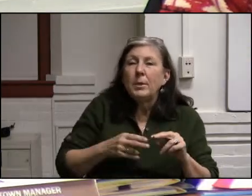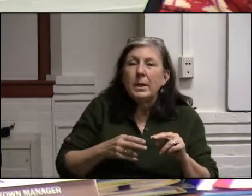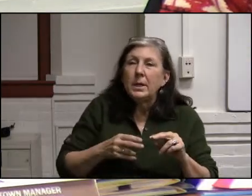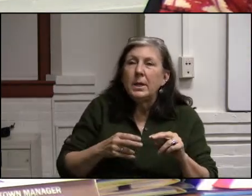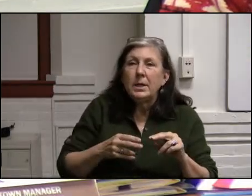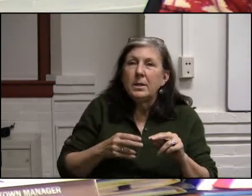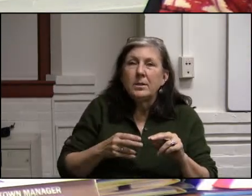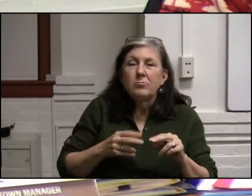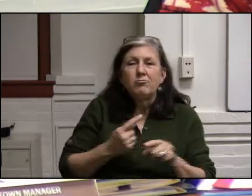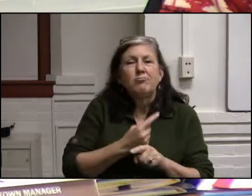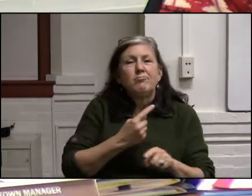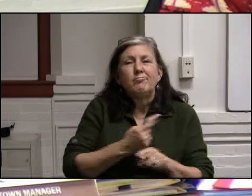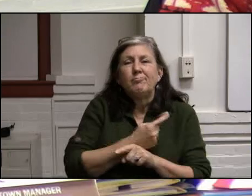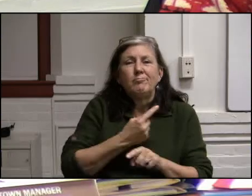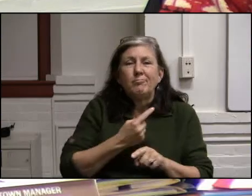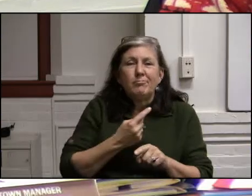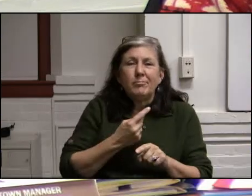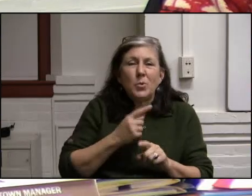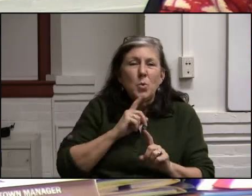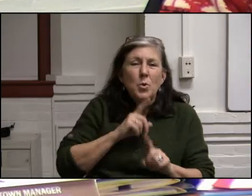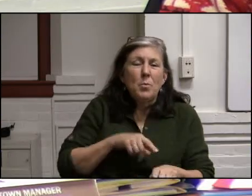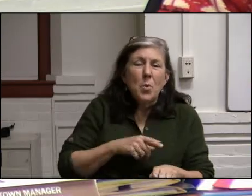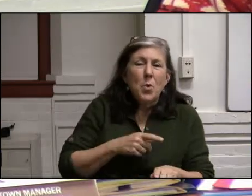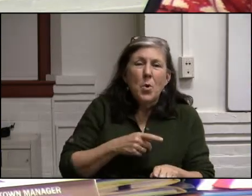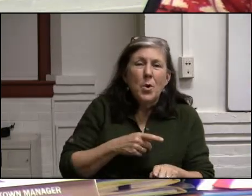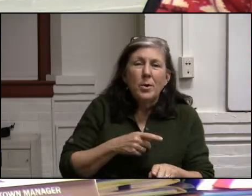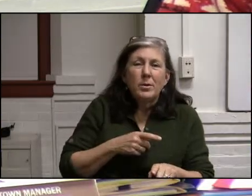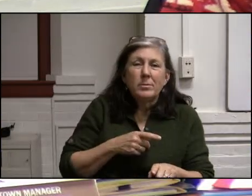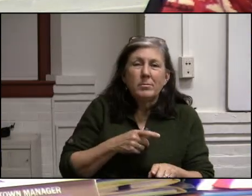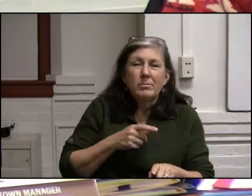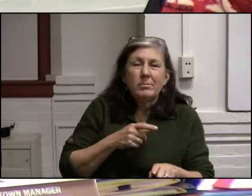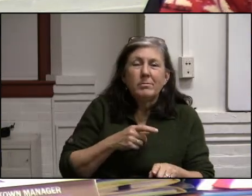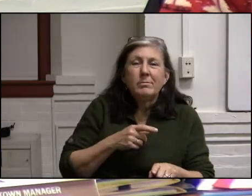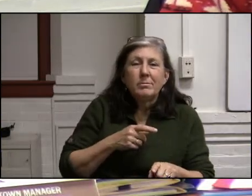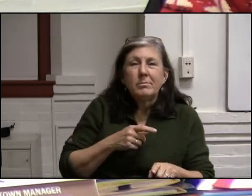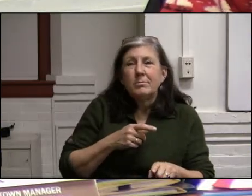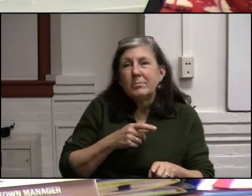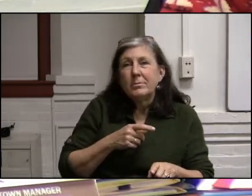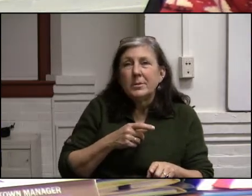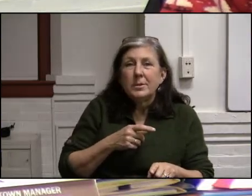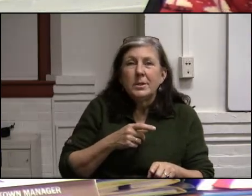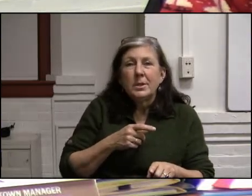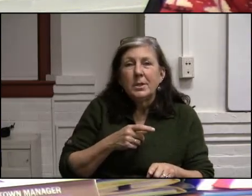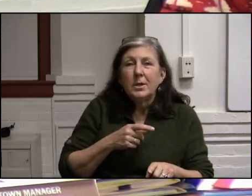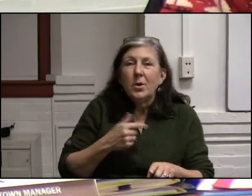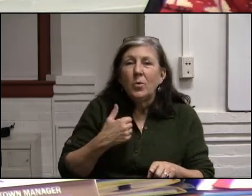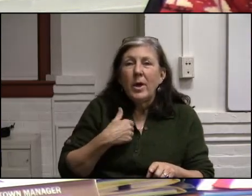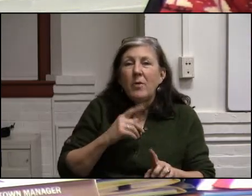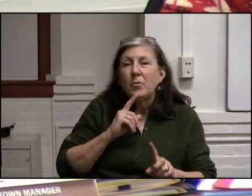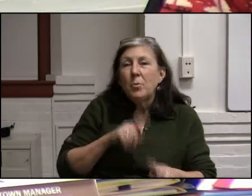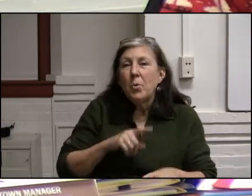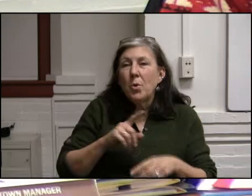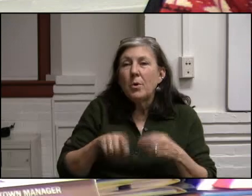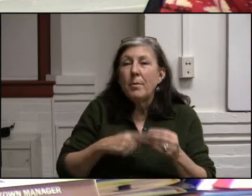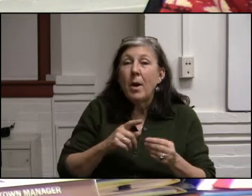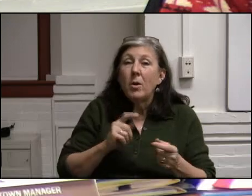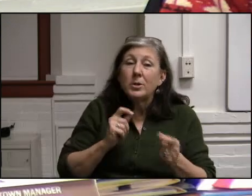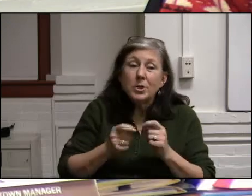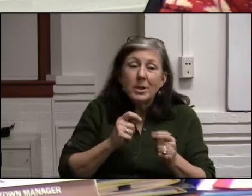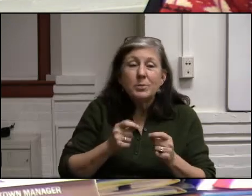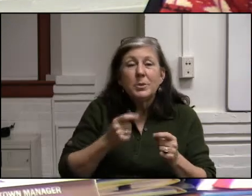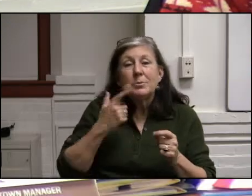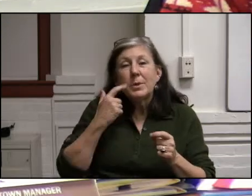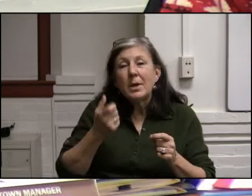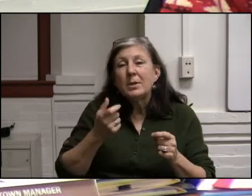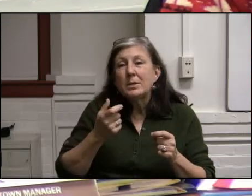complicated errors and omissions report, what we have is the report on adjustments that have been made because of